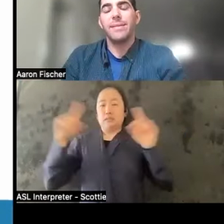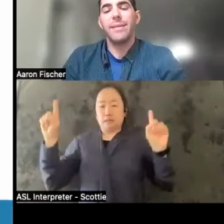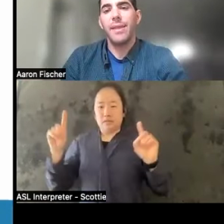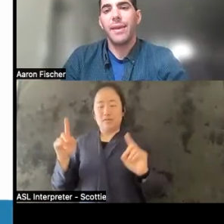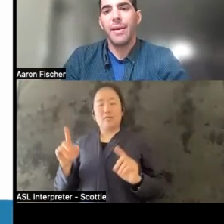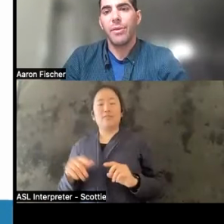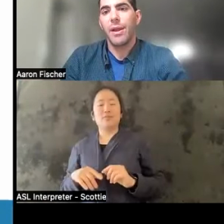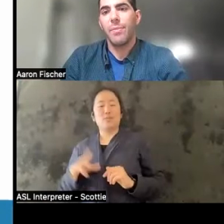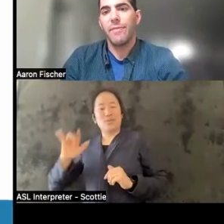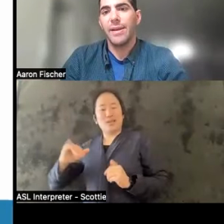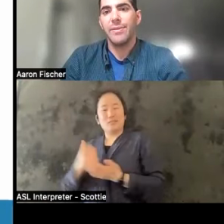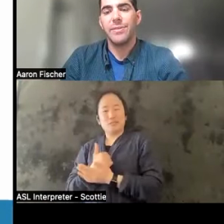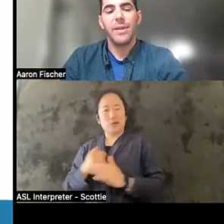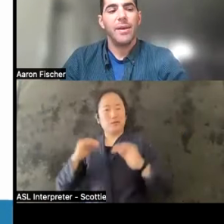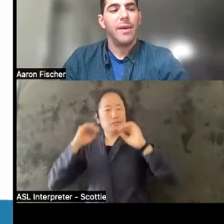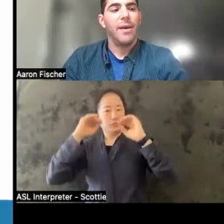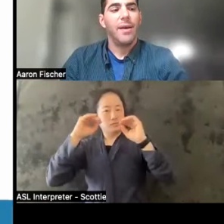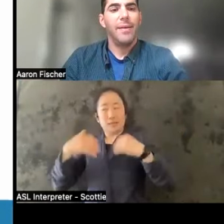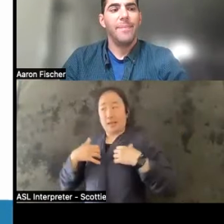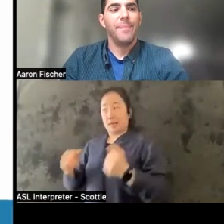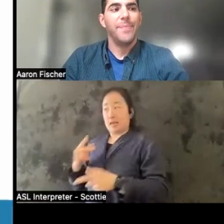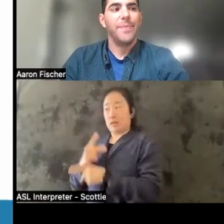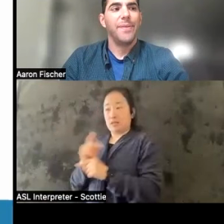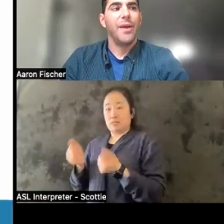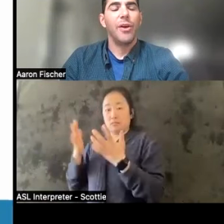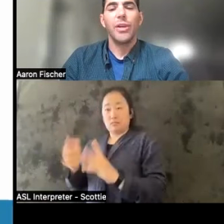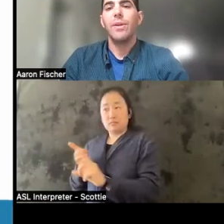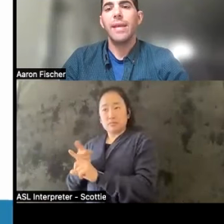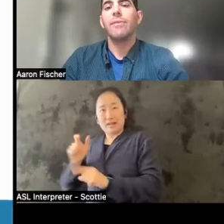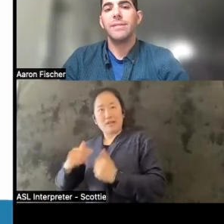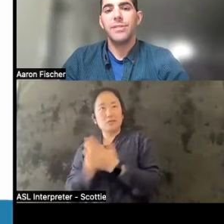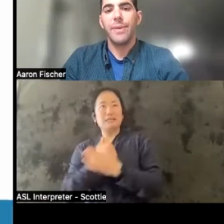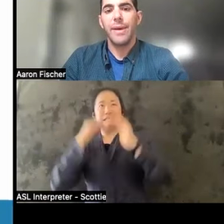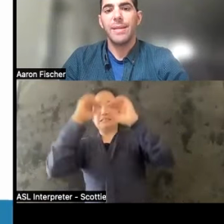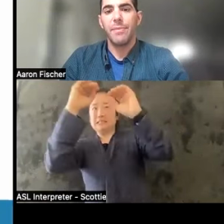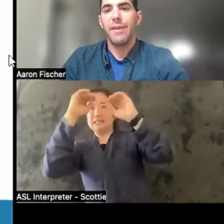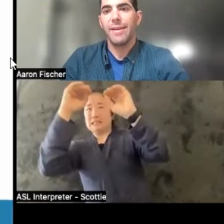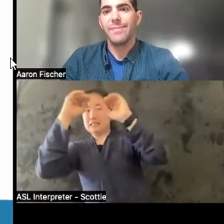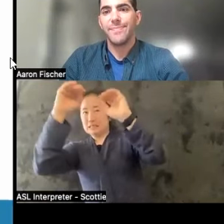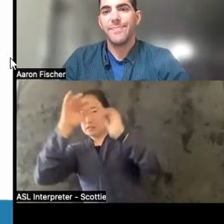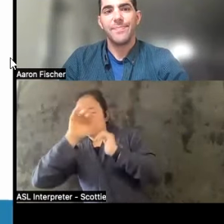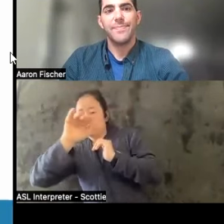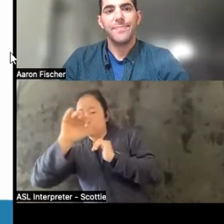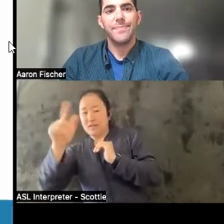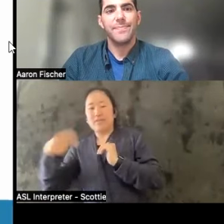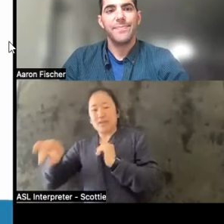education piece that I think healthcare providers are uniquely situated to provide.